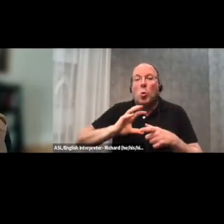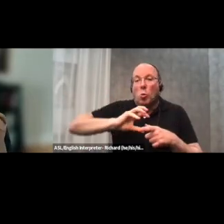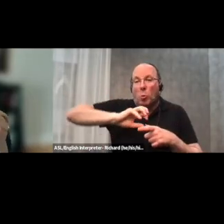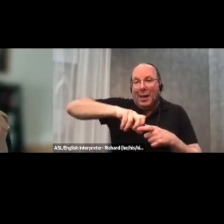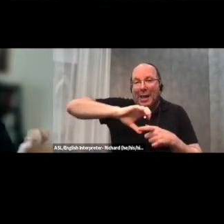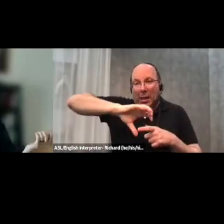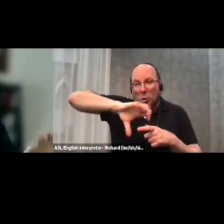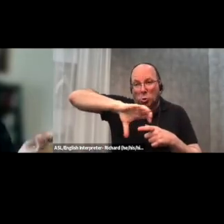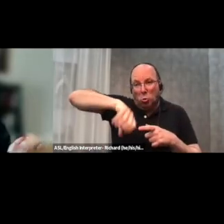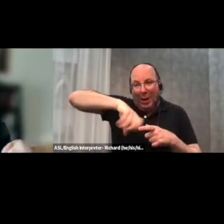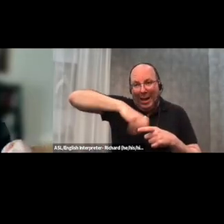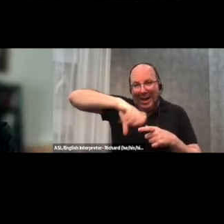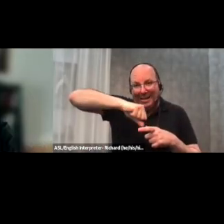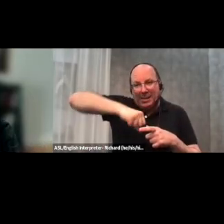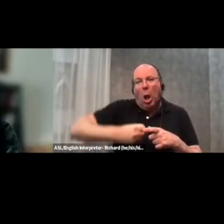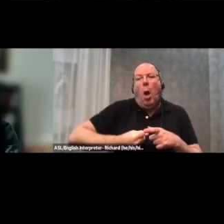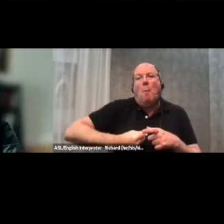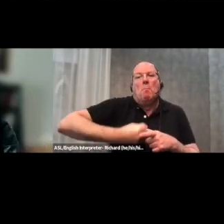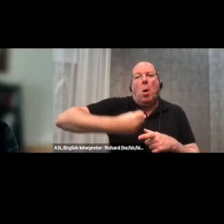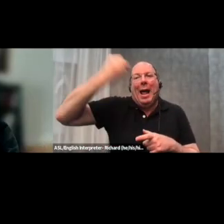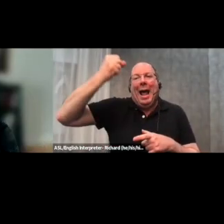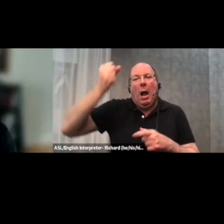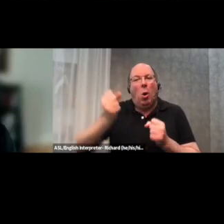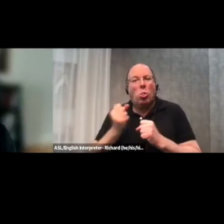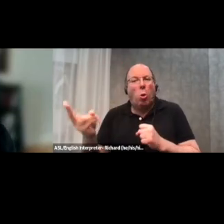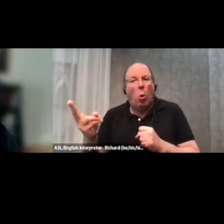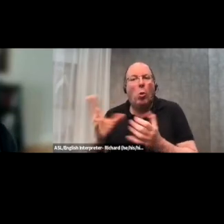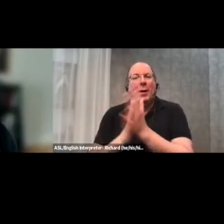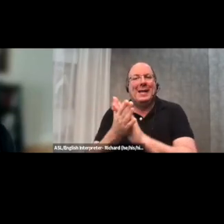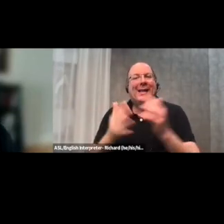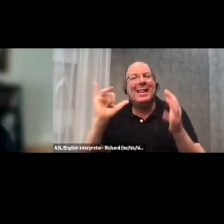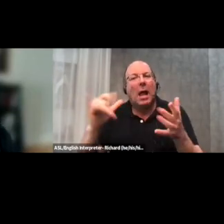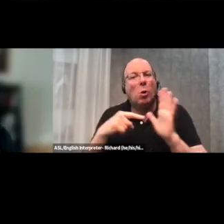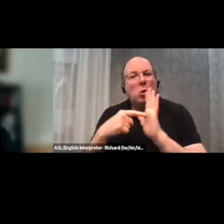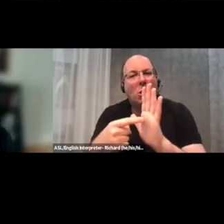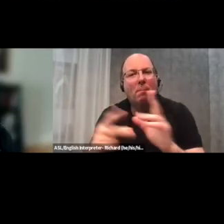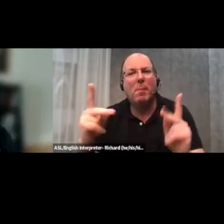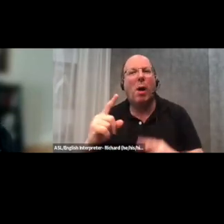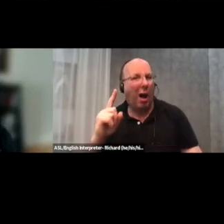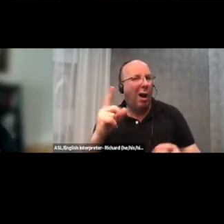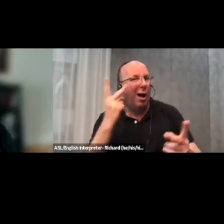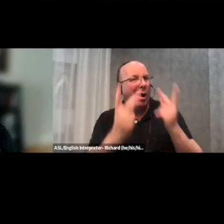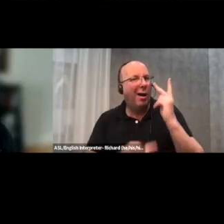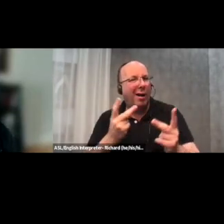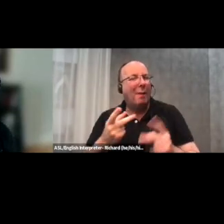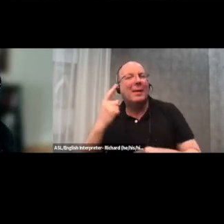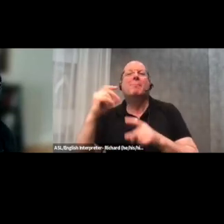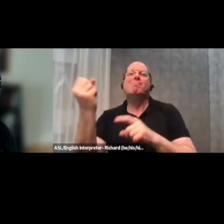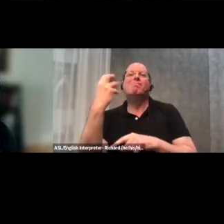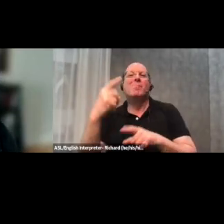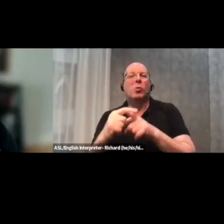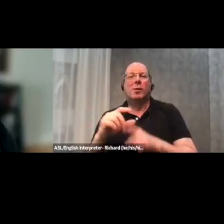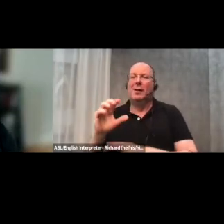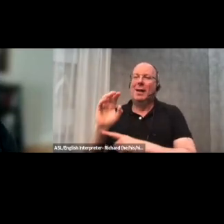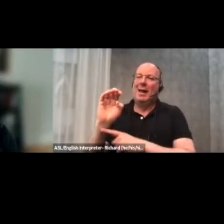throw it away, wash our hands. And I wanted to show that one specifically because a lot of people have heard of external condoms, but have never seen